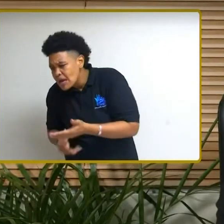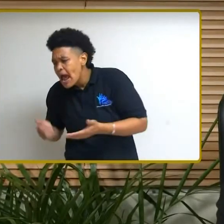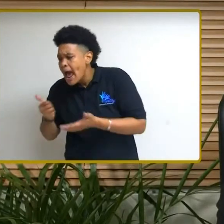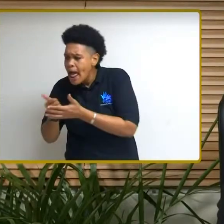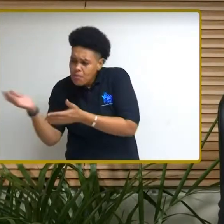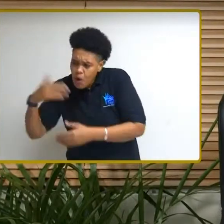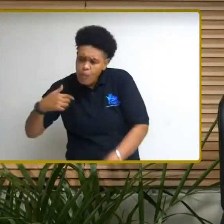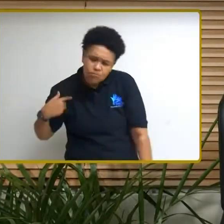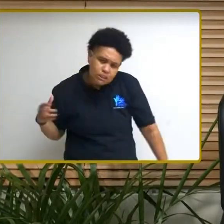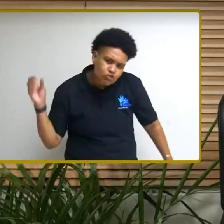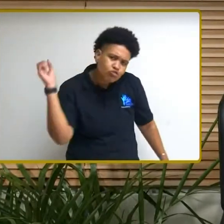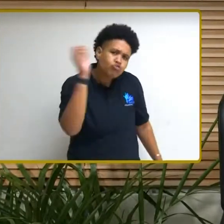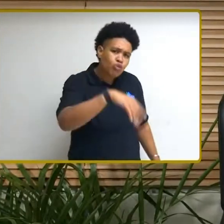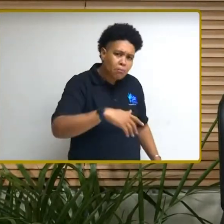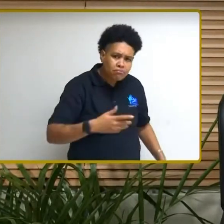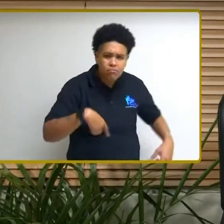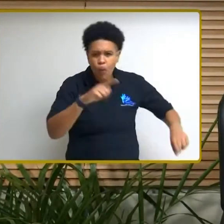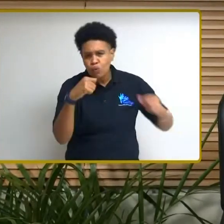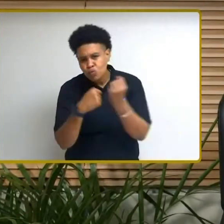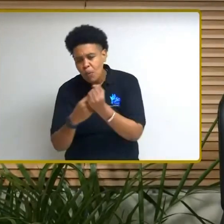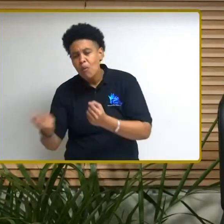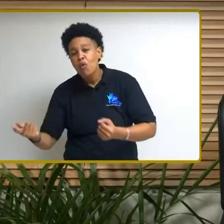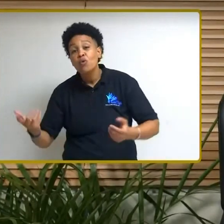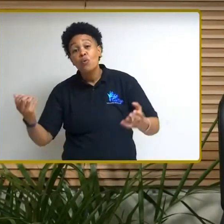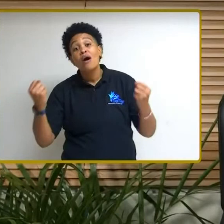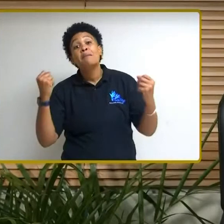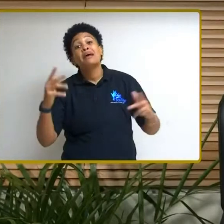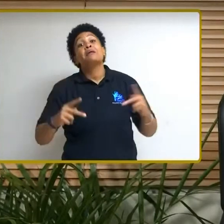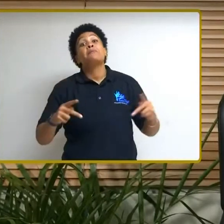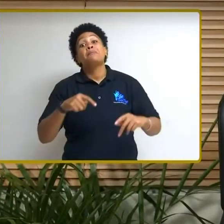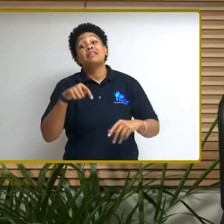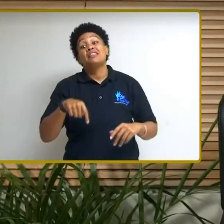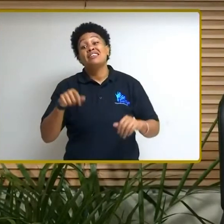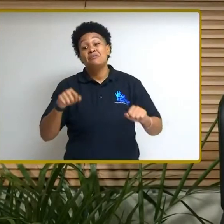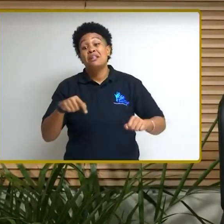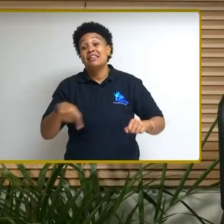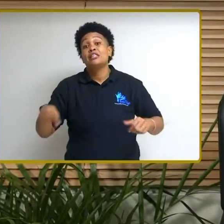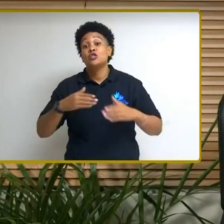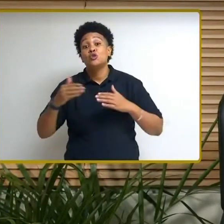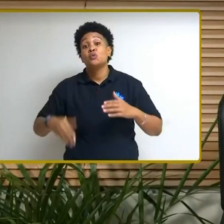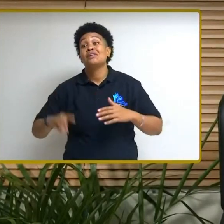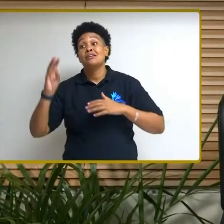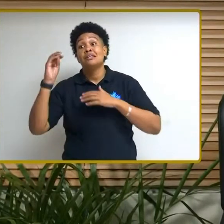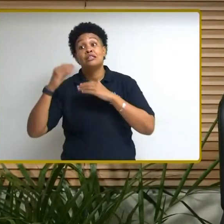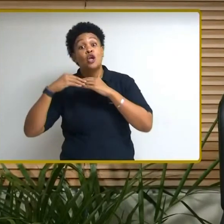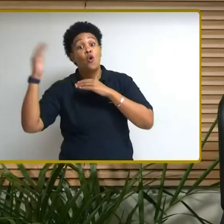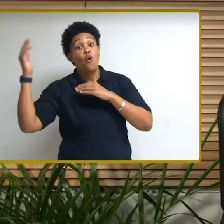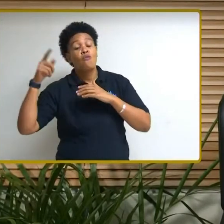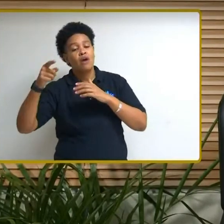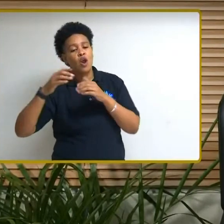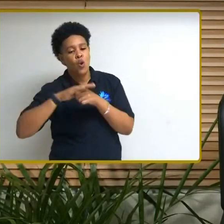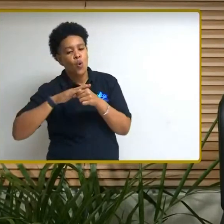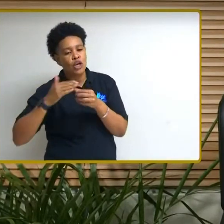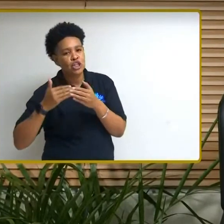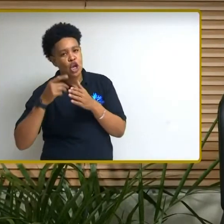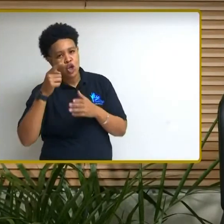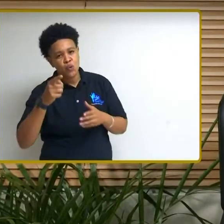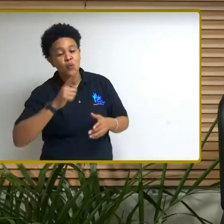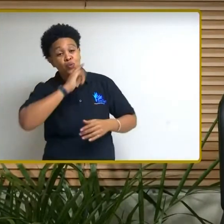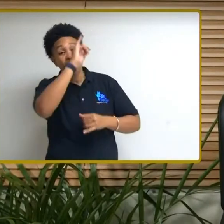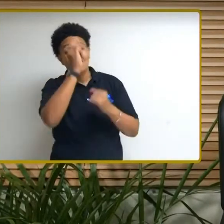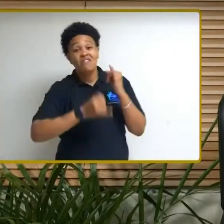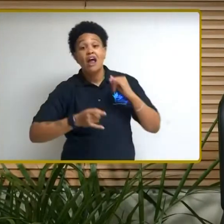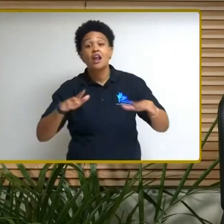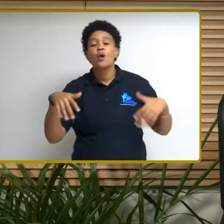out. And we want as many persons as possible this weekend at that location near you. And